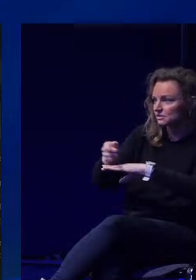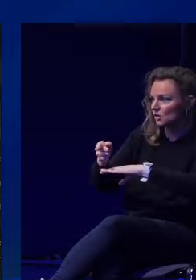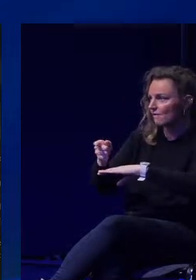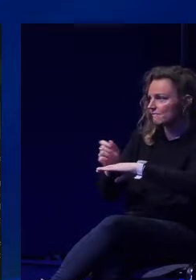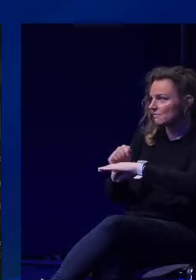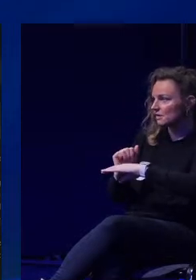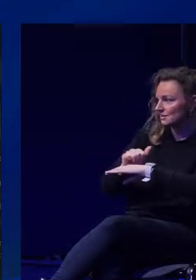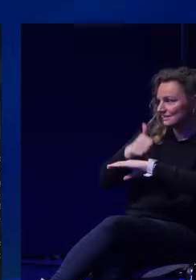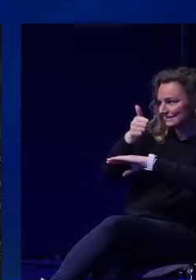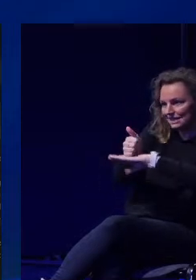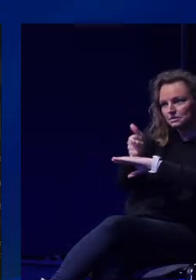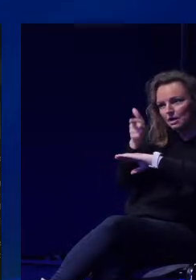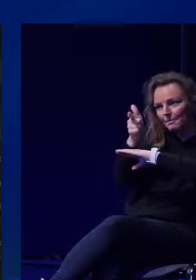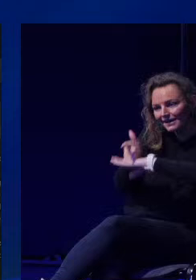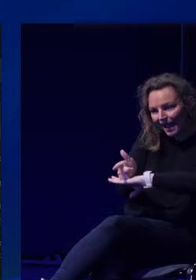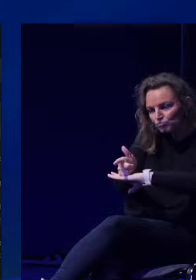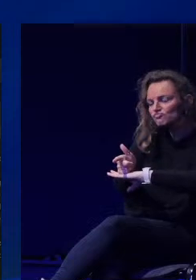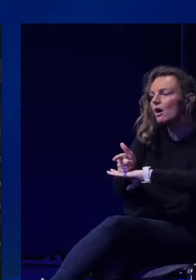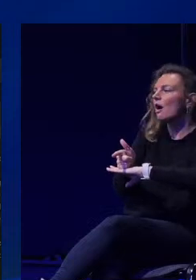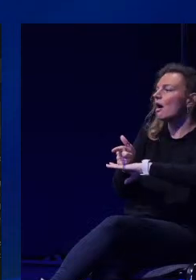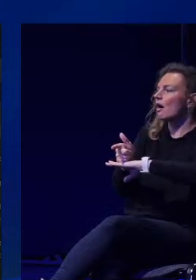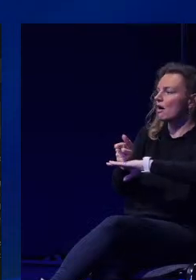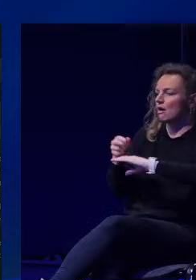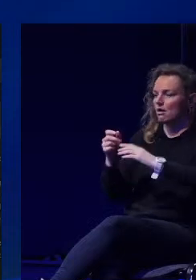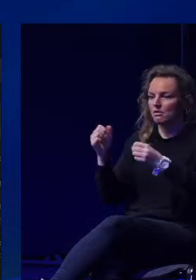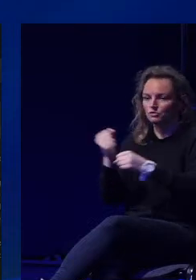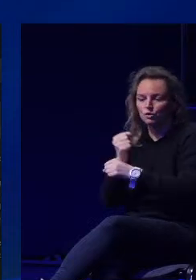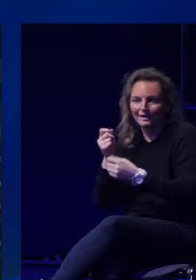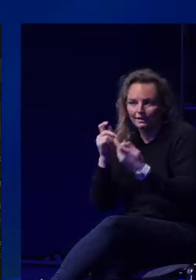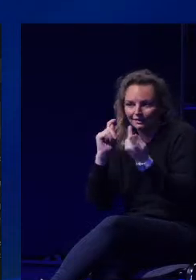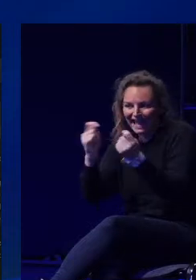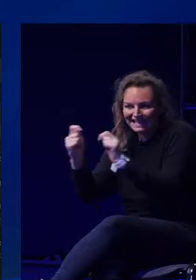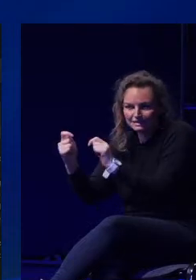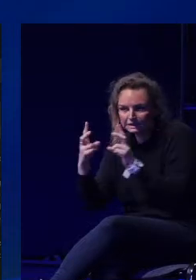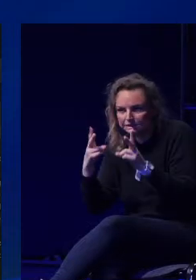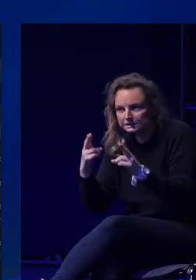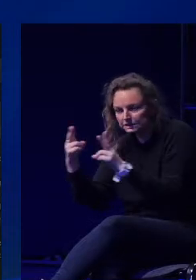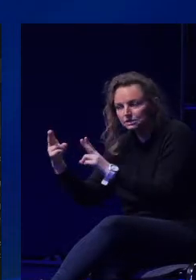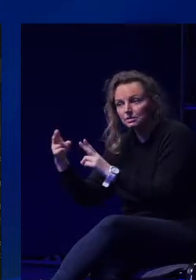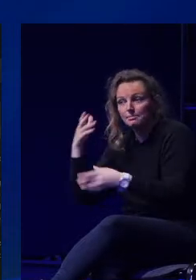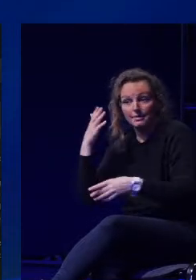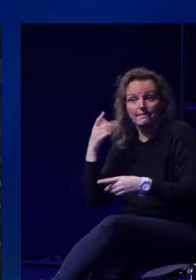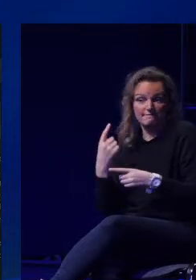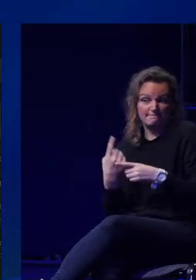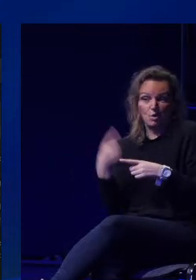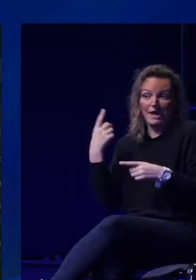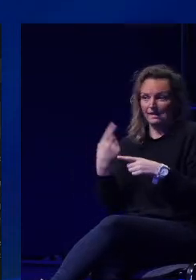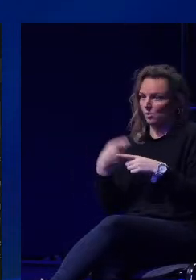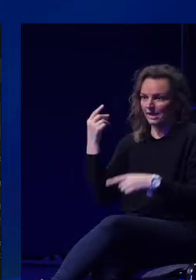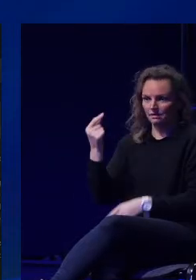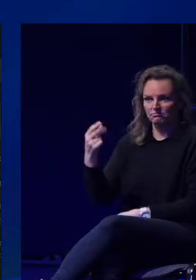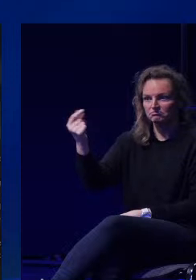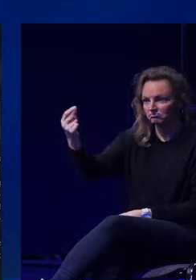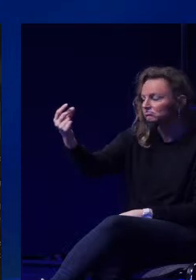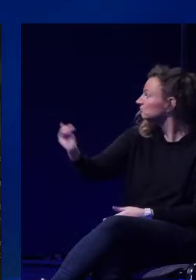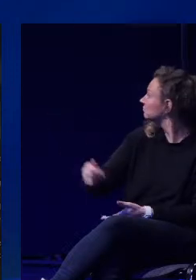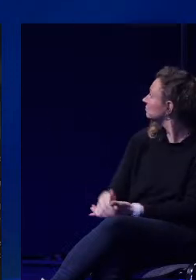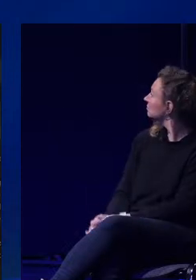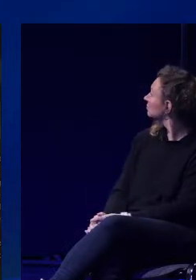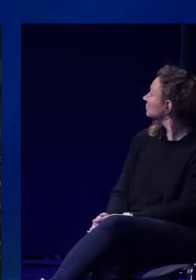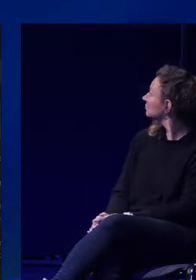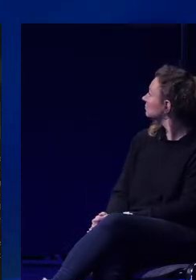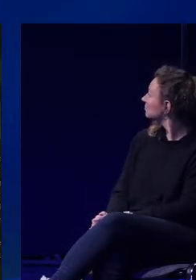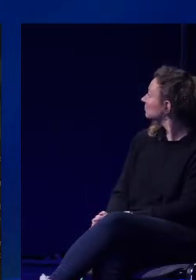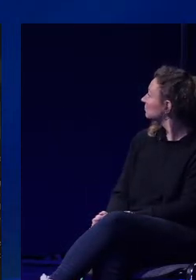picking up a lens, film back, doing an edit, that is very fast, right? So there